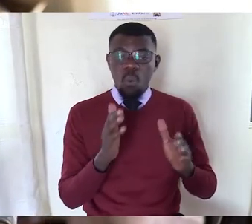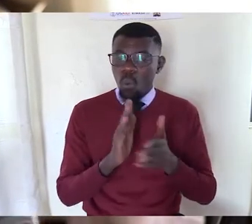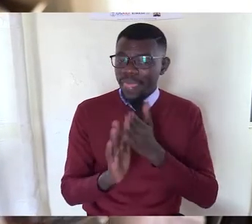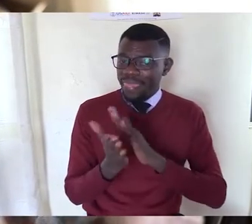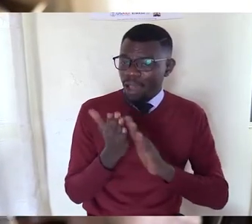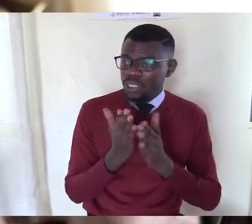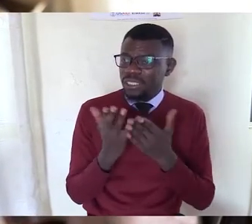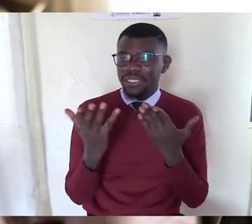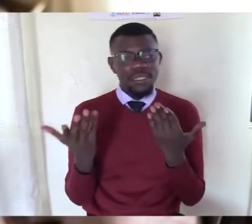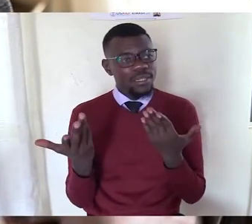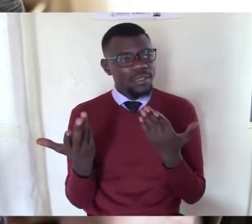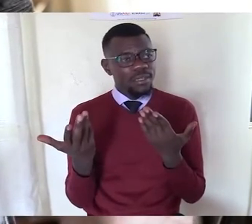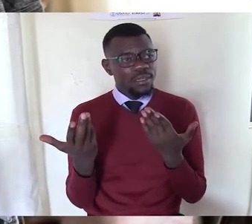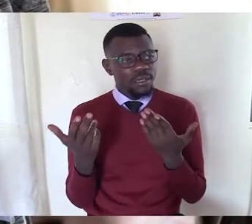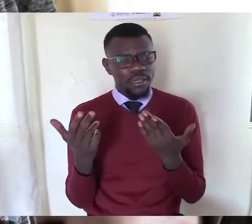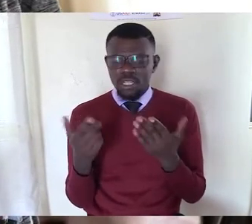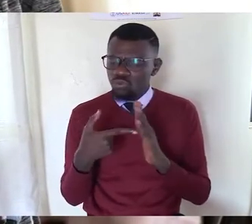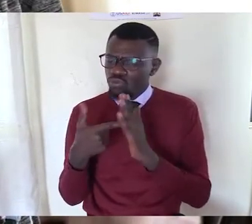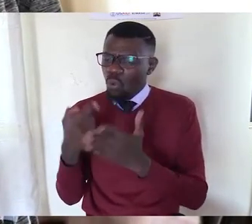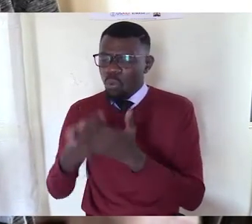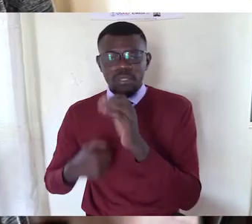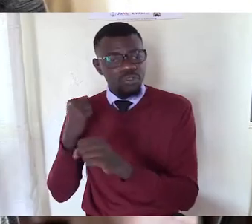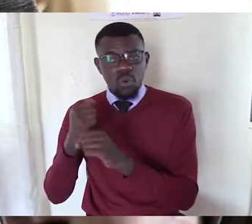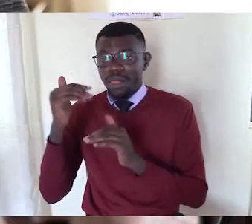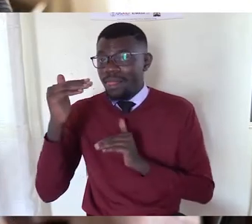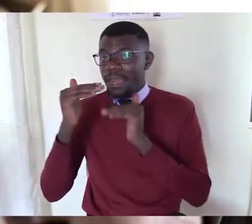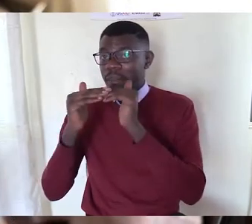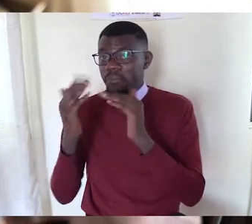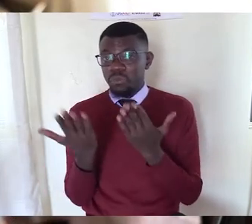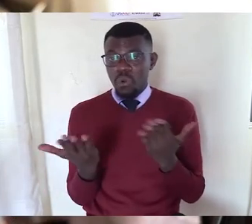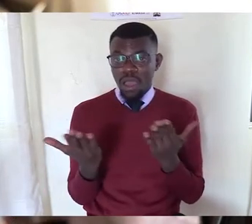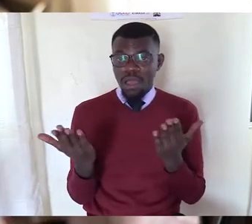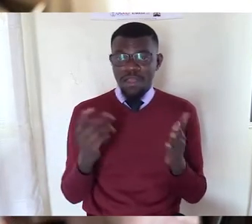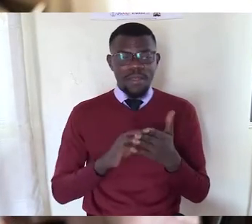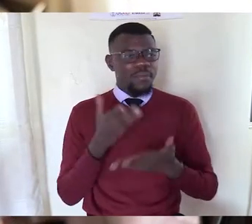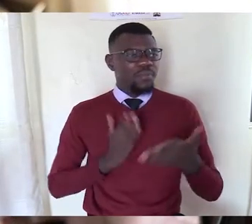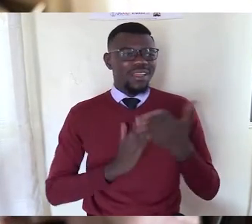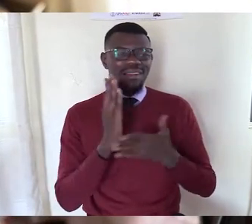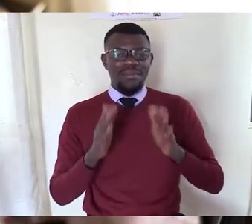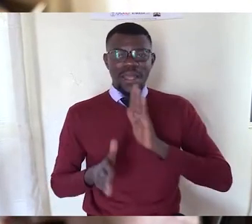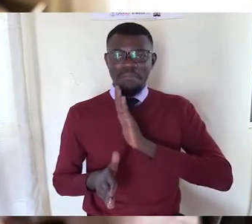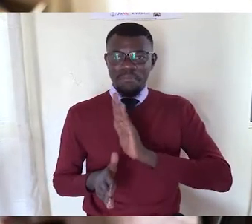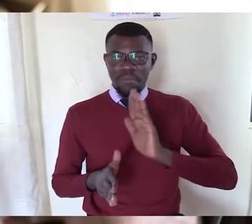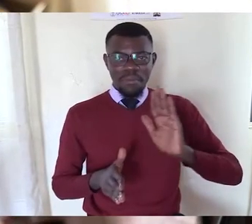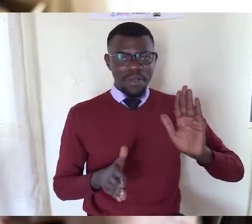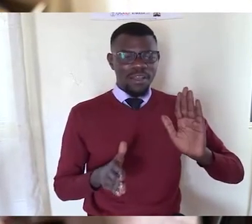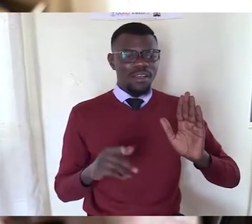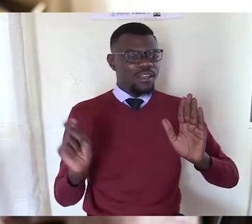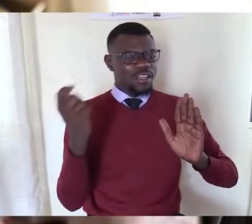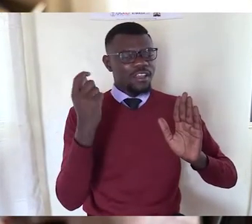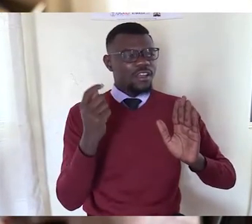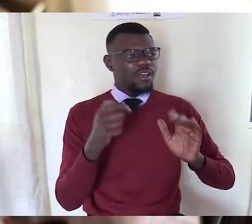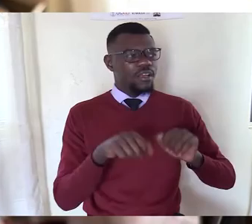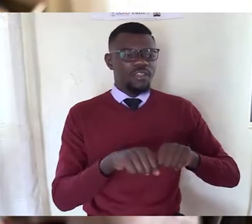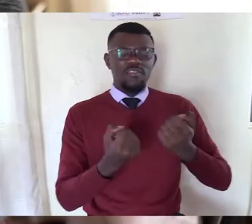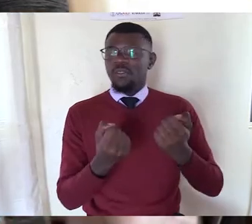even limiting what they can be able to do, then you are violating the rights of Kenyans. who are looking up